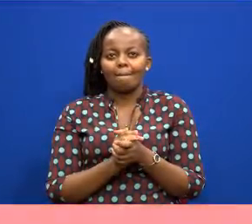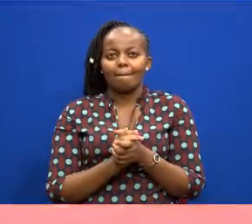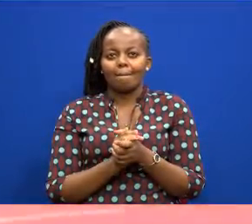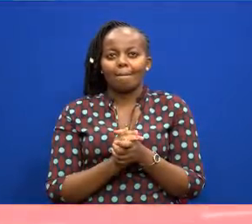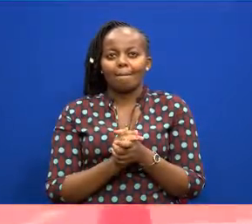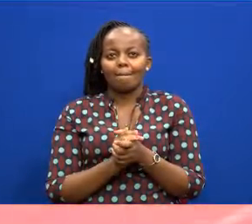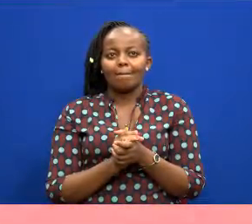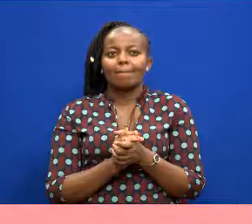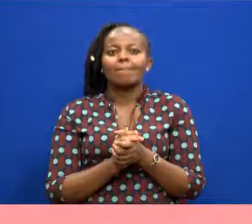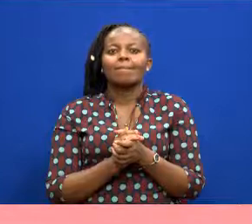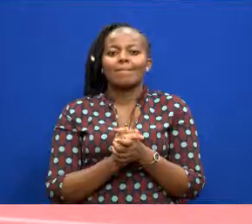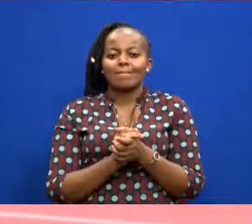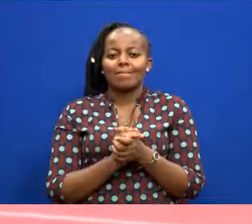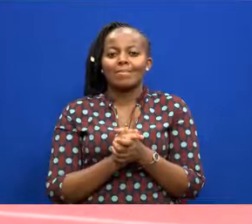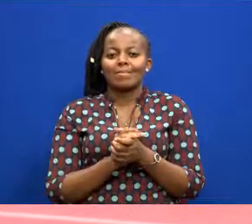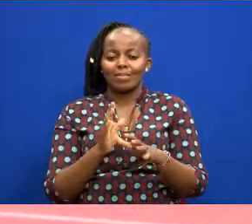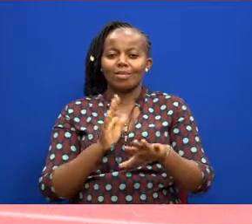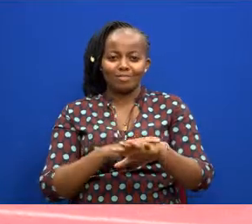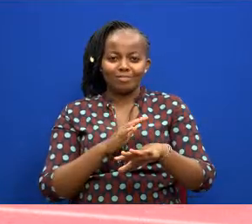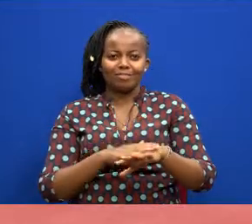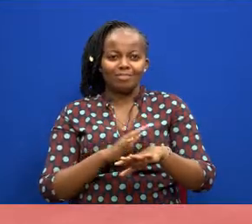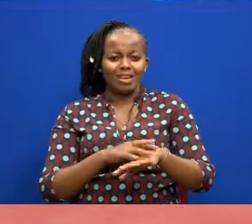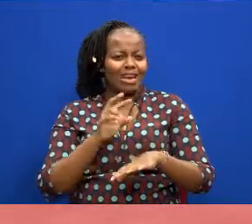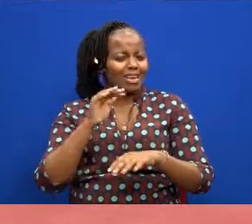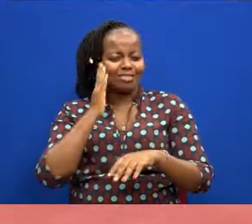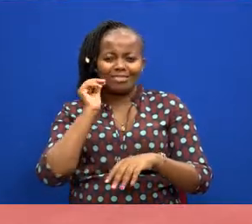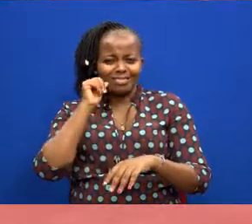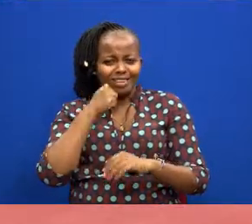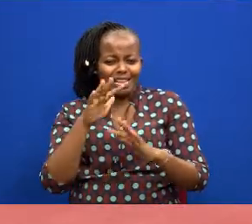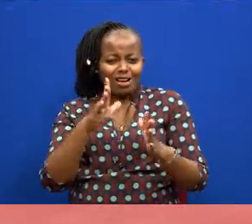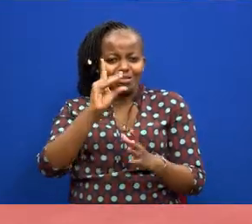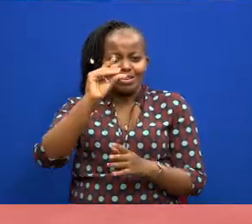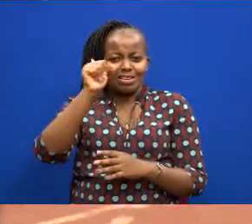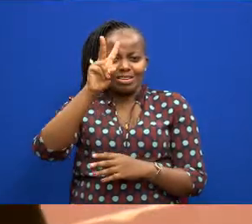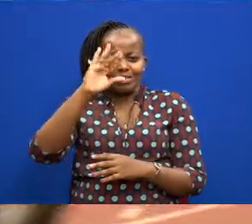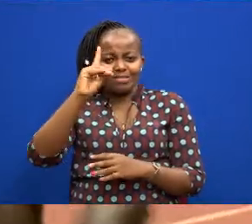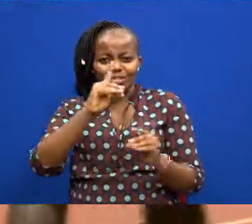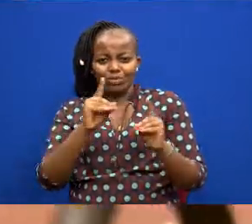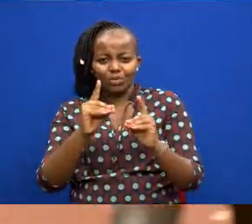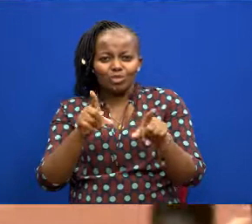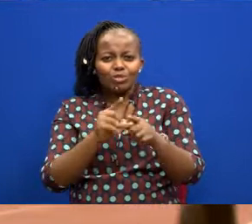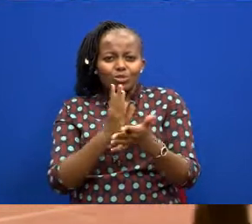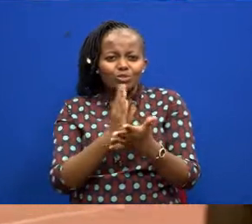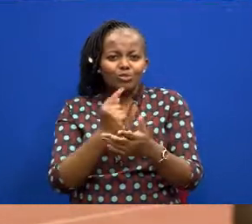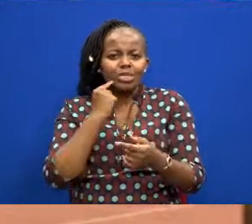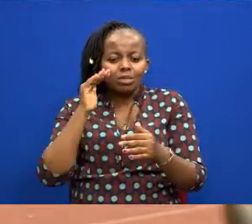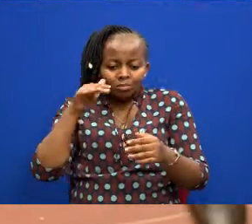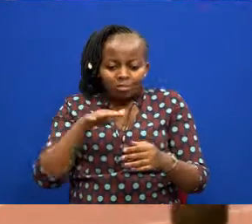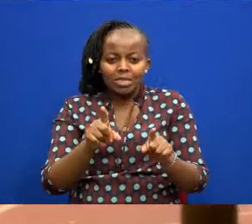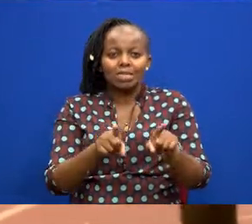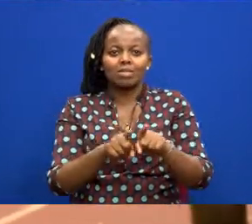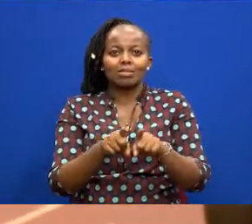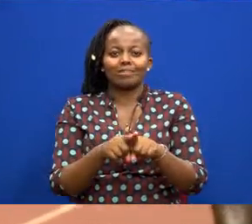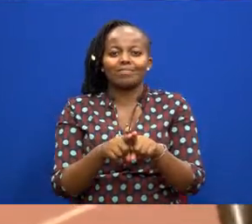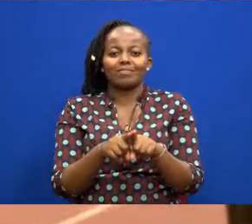To your leg, your head. I like it how David did it. David actually dipped his head in. If